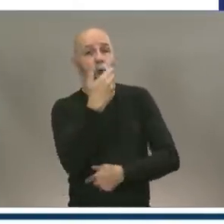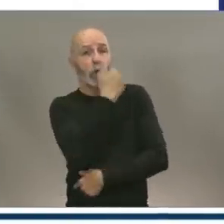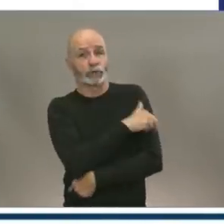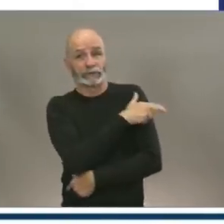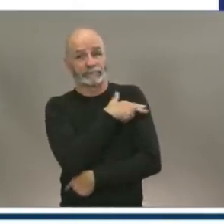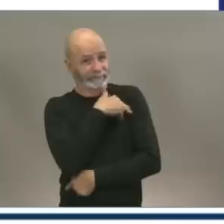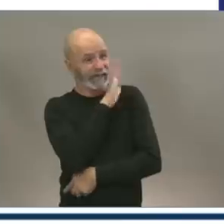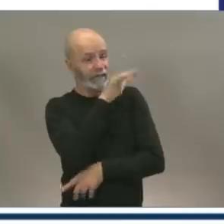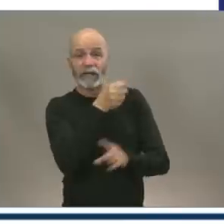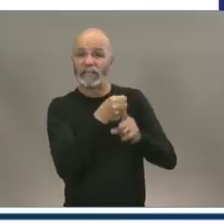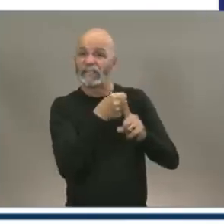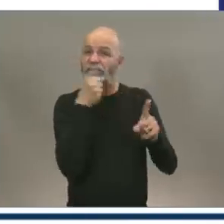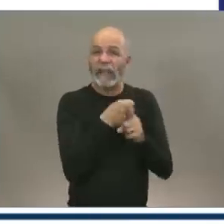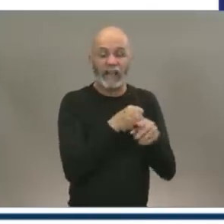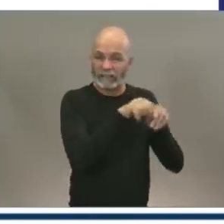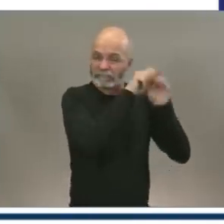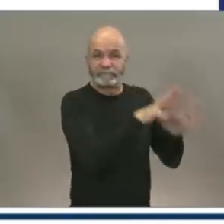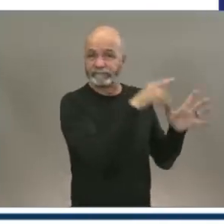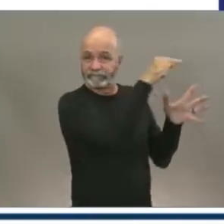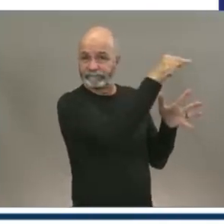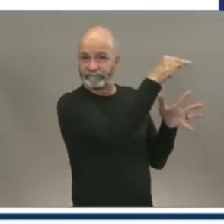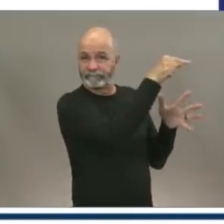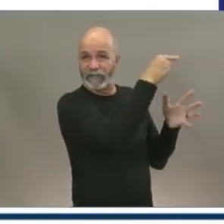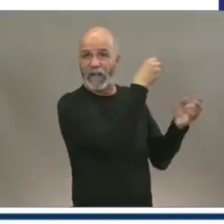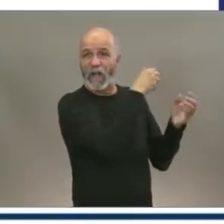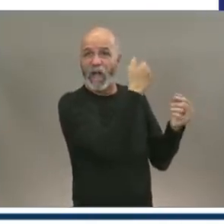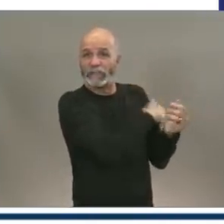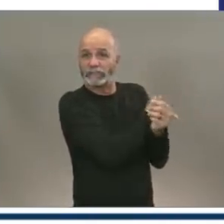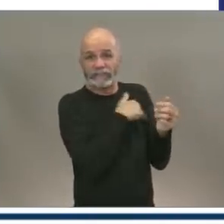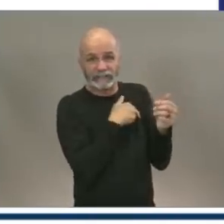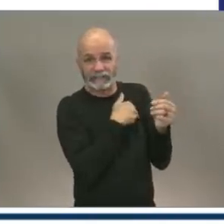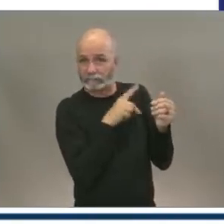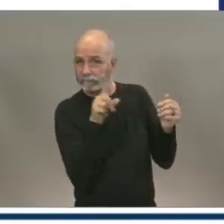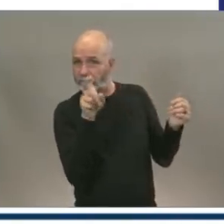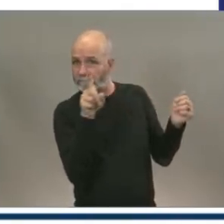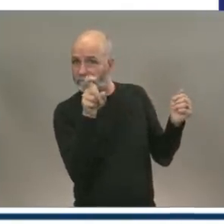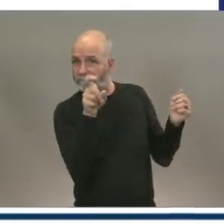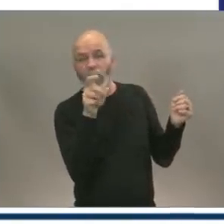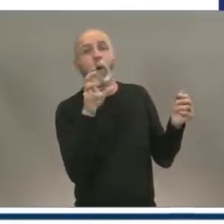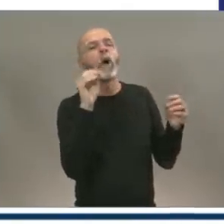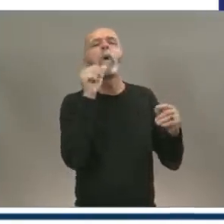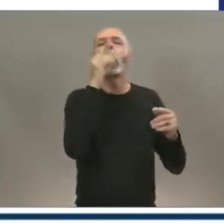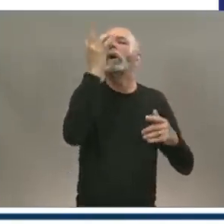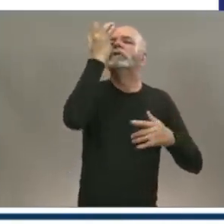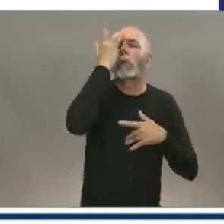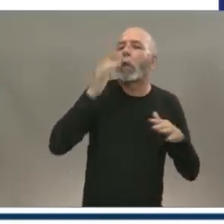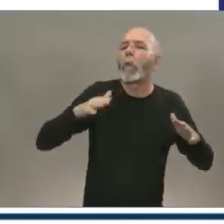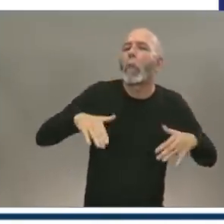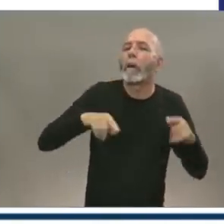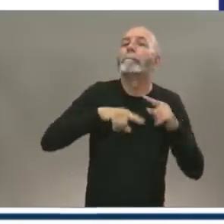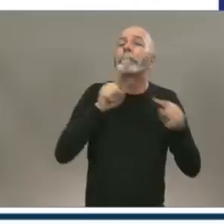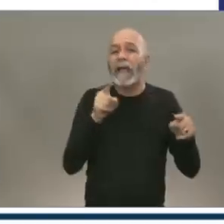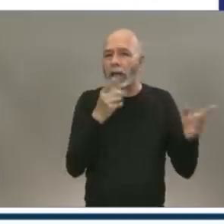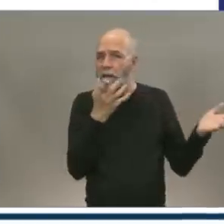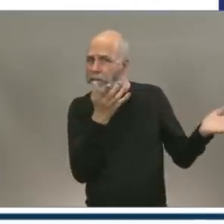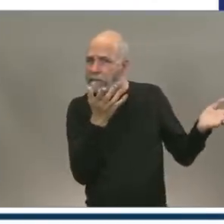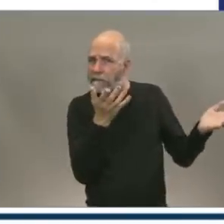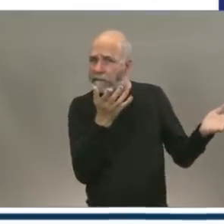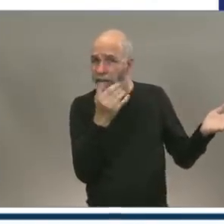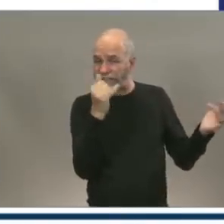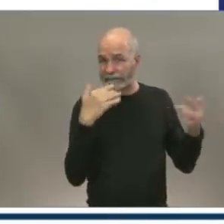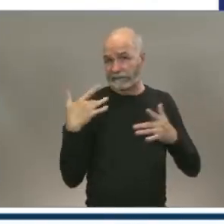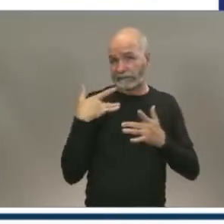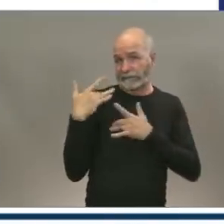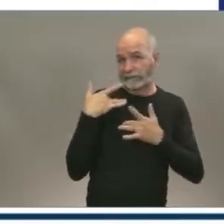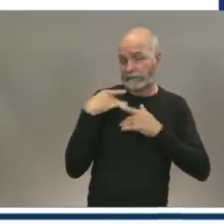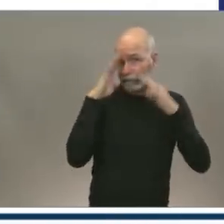hospitalizations by people who are no longer considered contagious, and are you starting to worry about capacity?